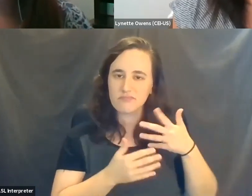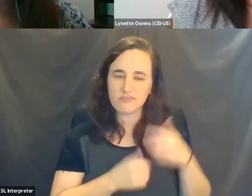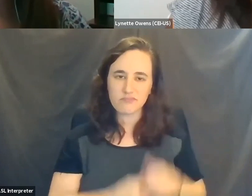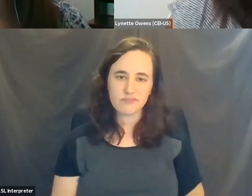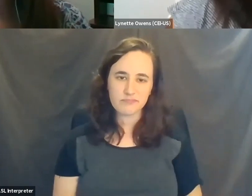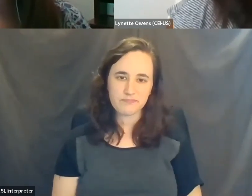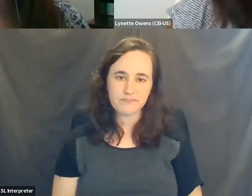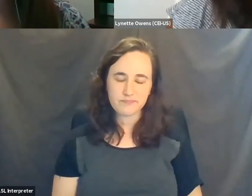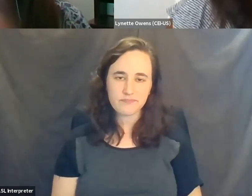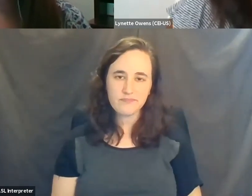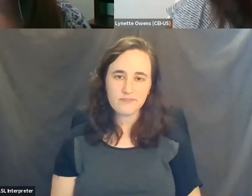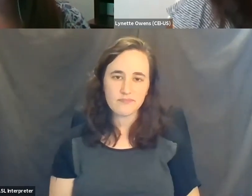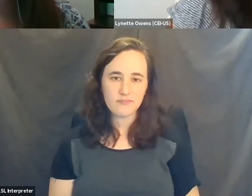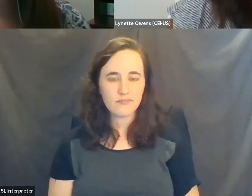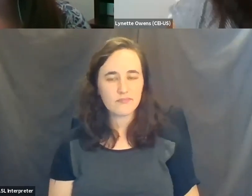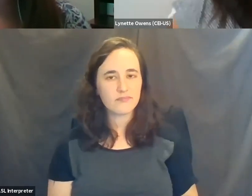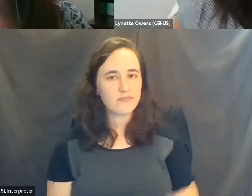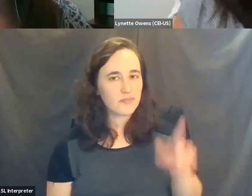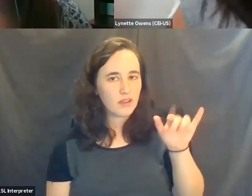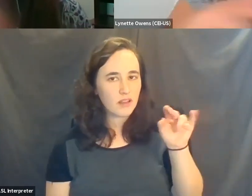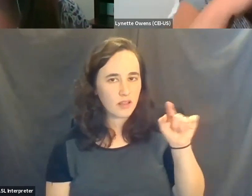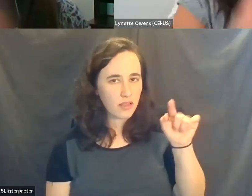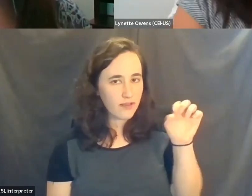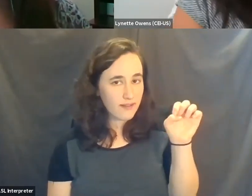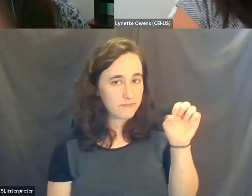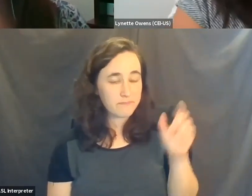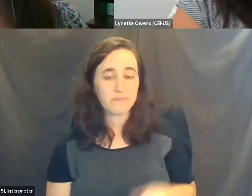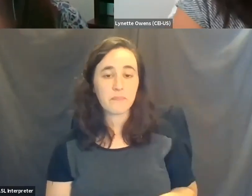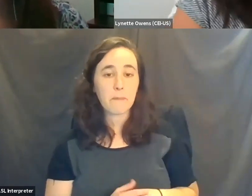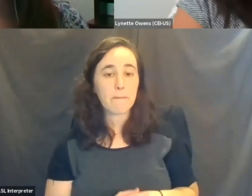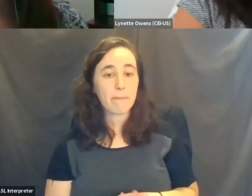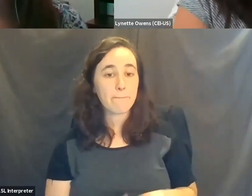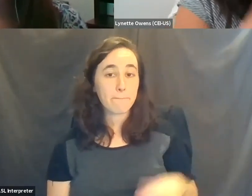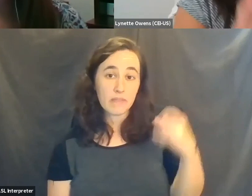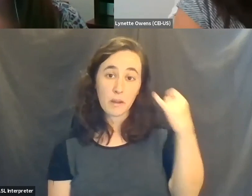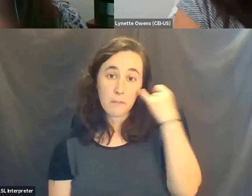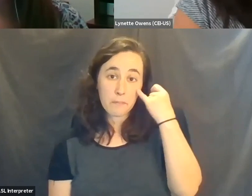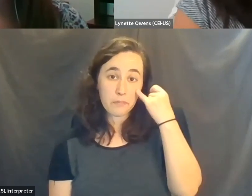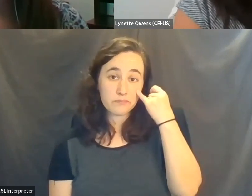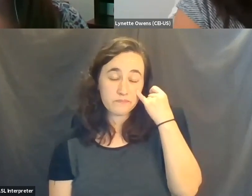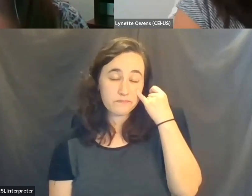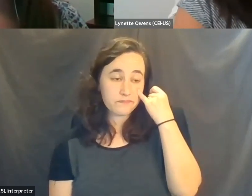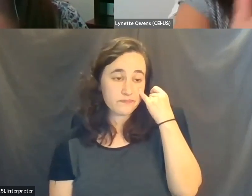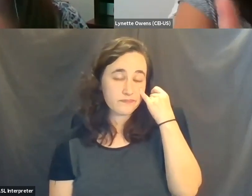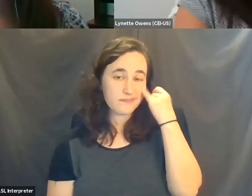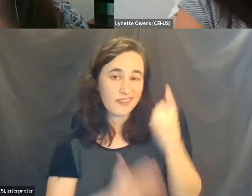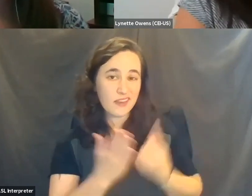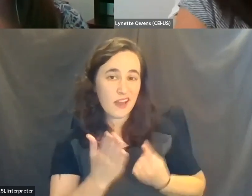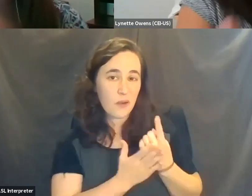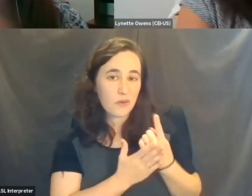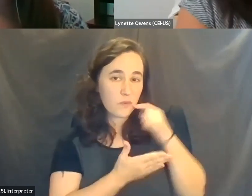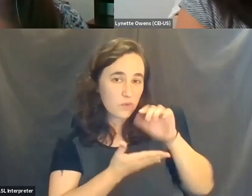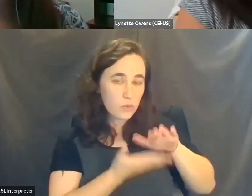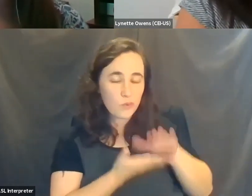Do you think that if the hours they're spending for school, whether it's online